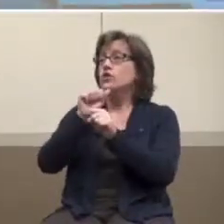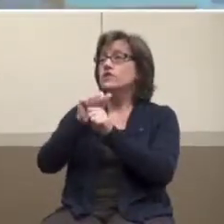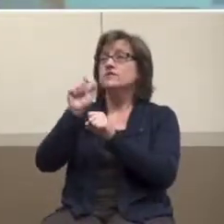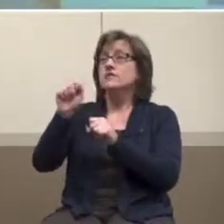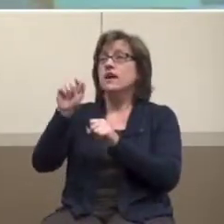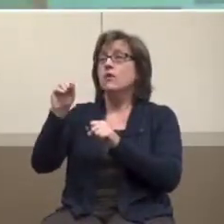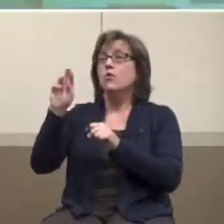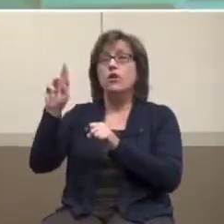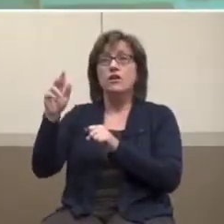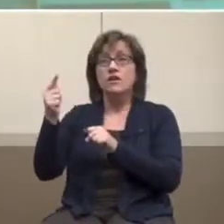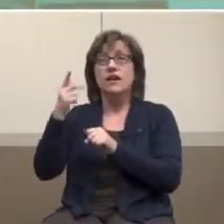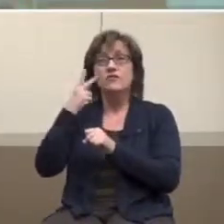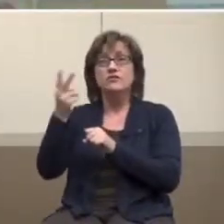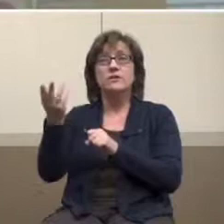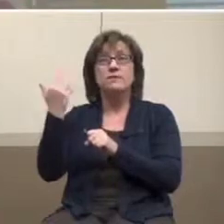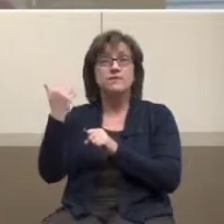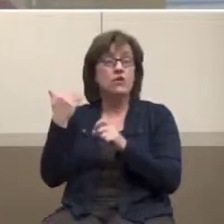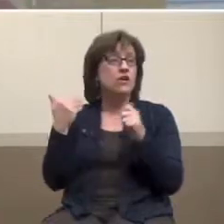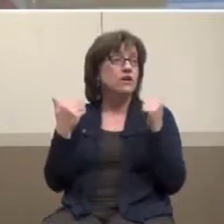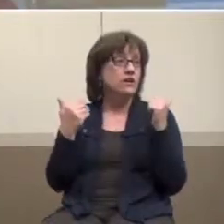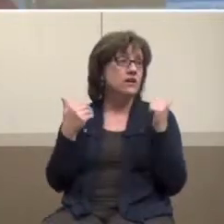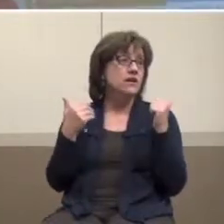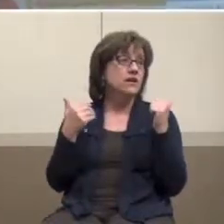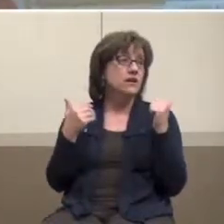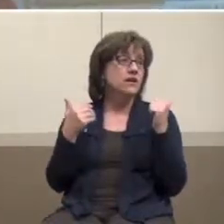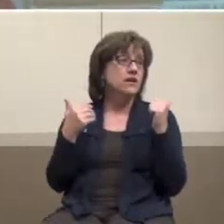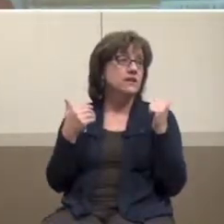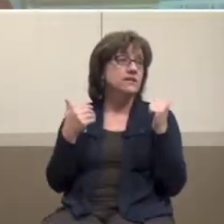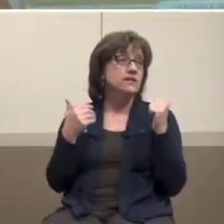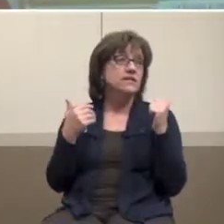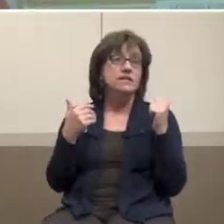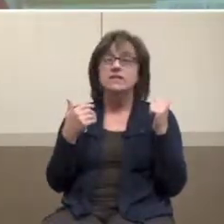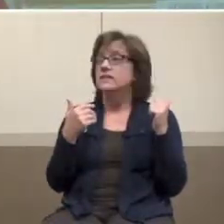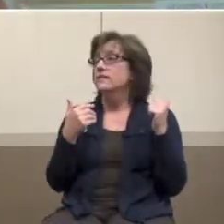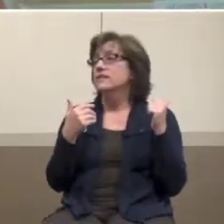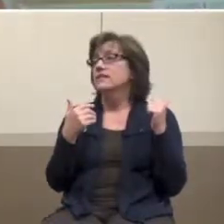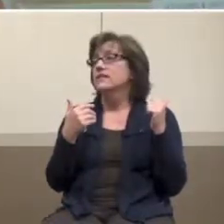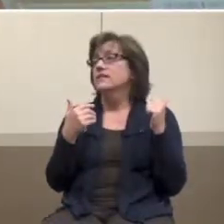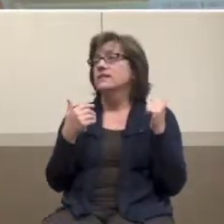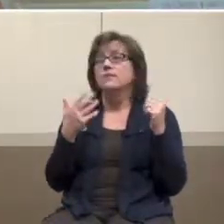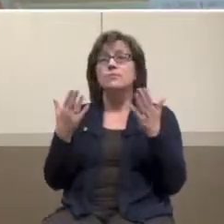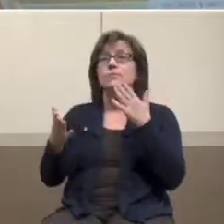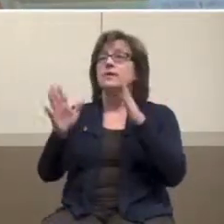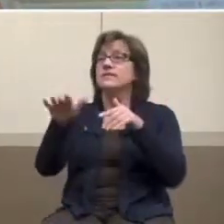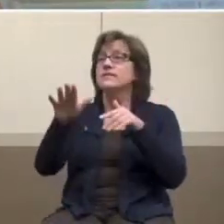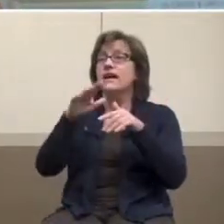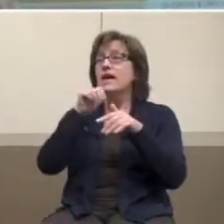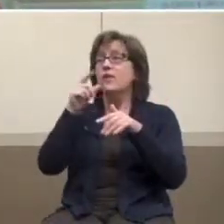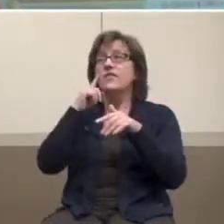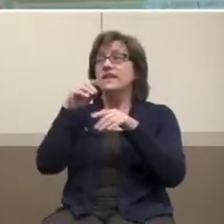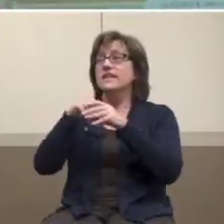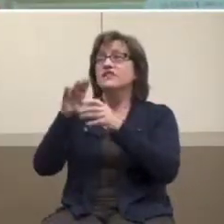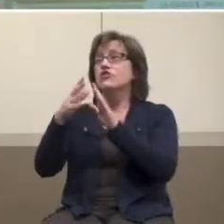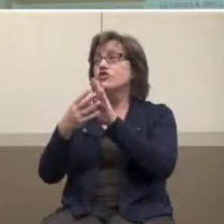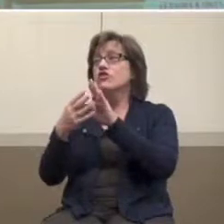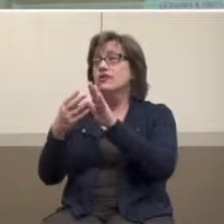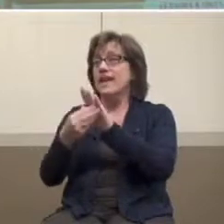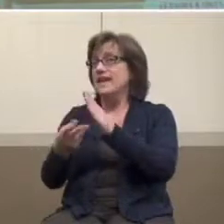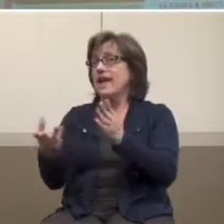before? This one is probably not on your handout because I added it at the end. This is also